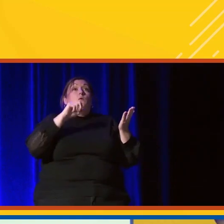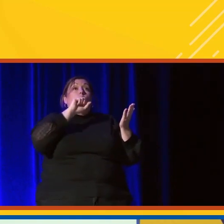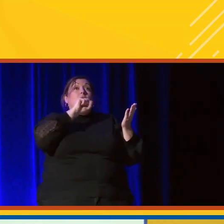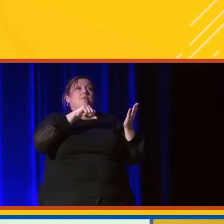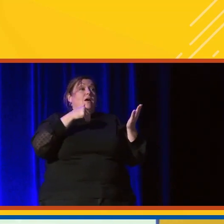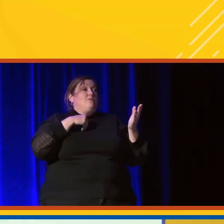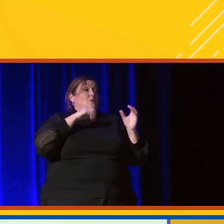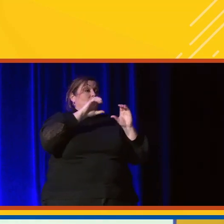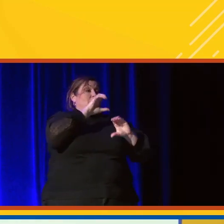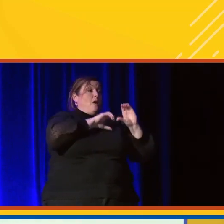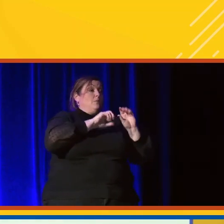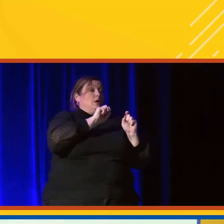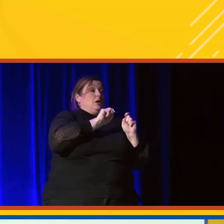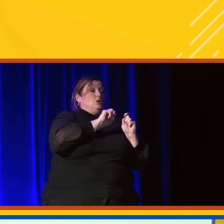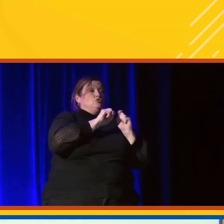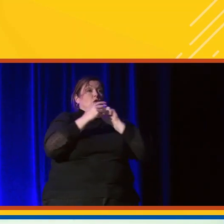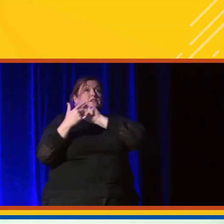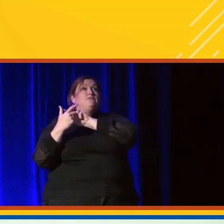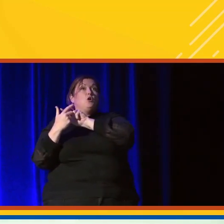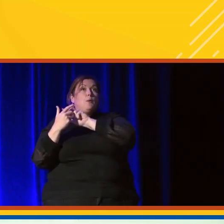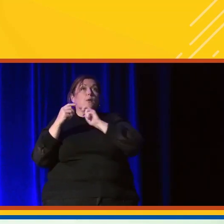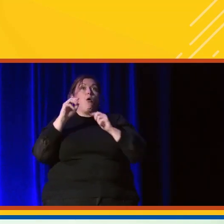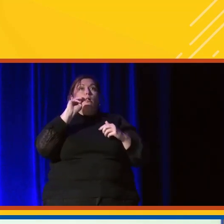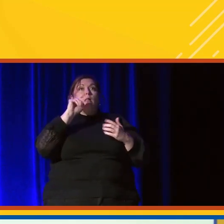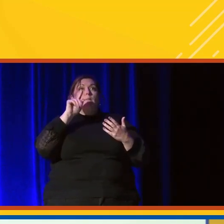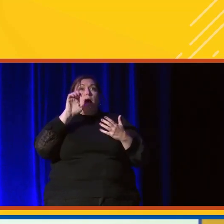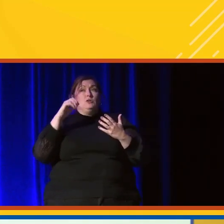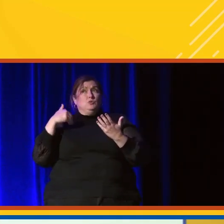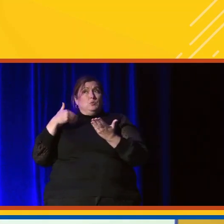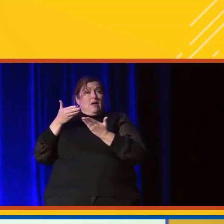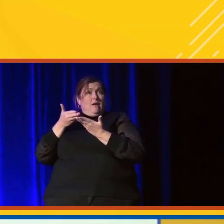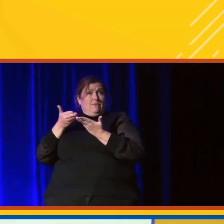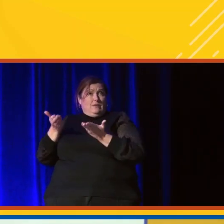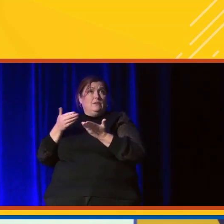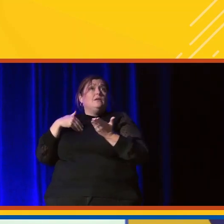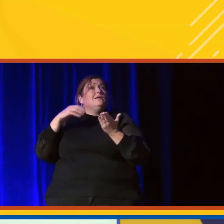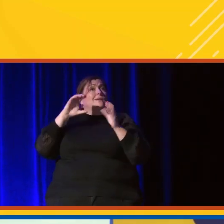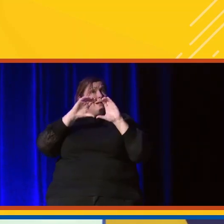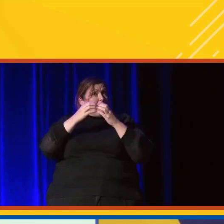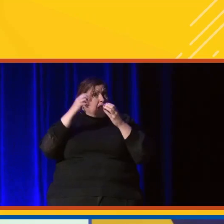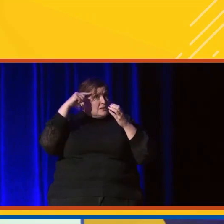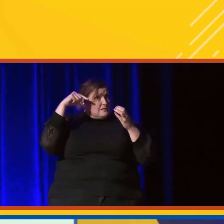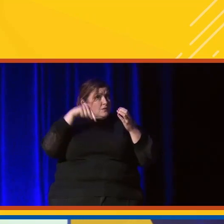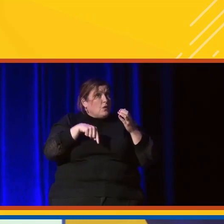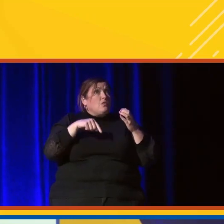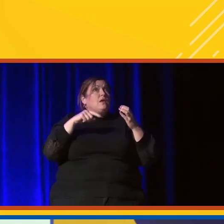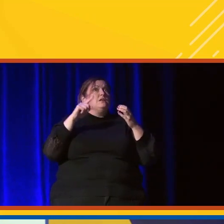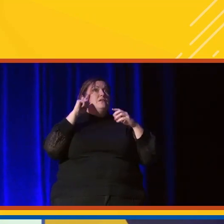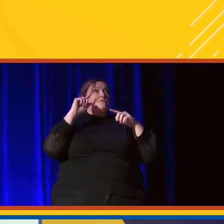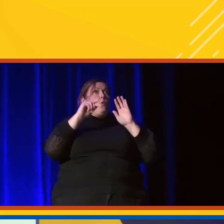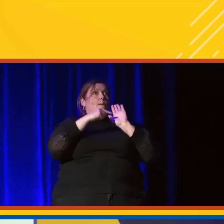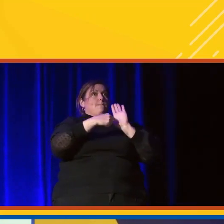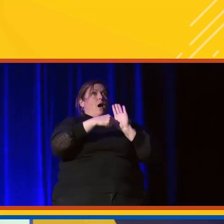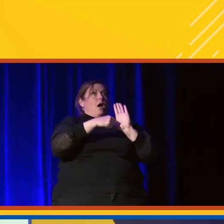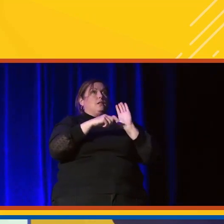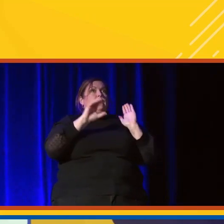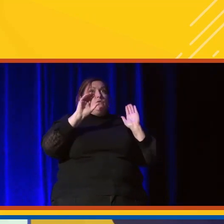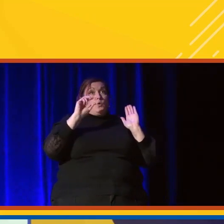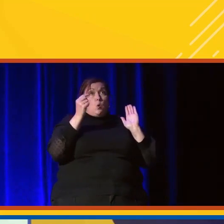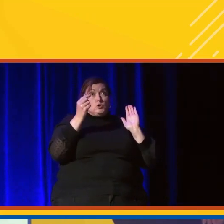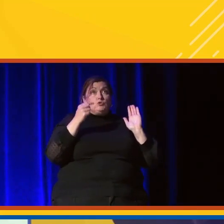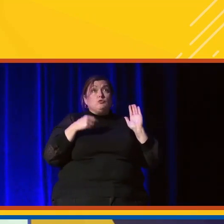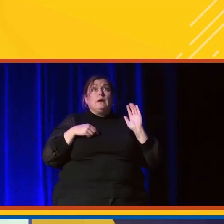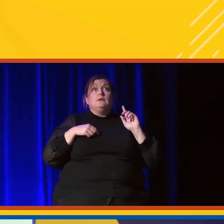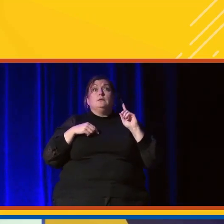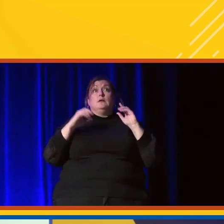like I've described here. There are classes of these for traditional coarse grain modeling that are incredibly successful. So Professor Merrick